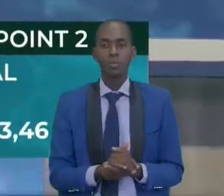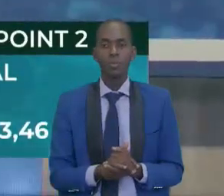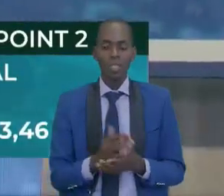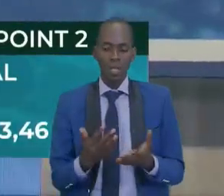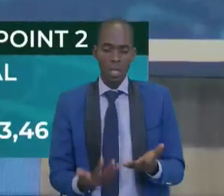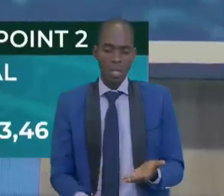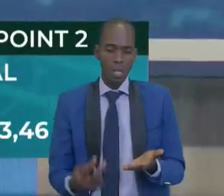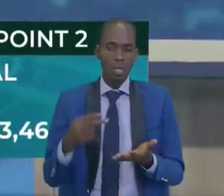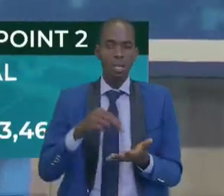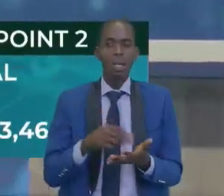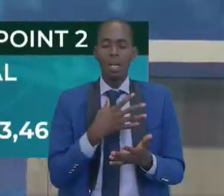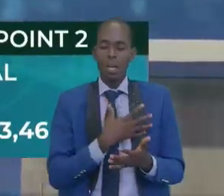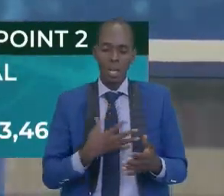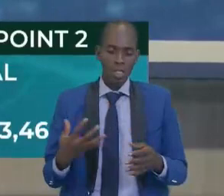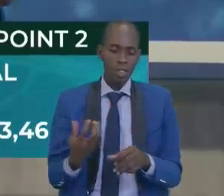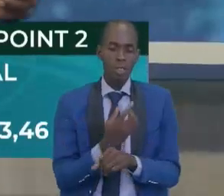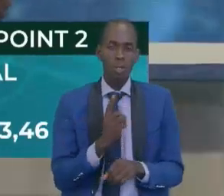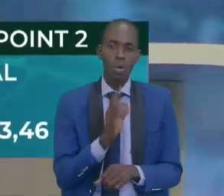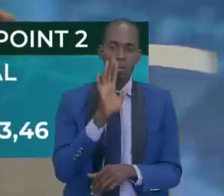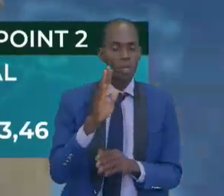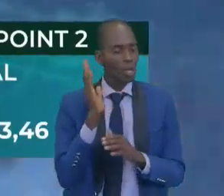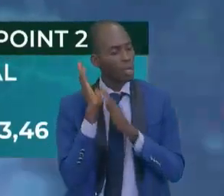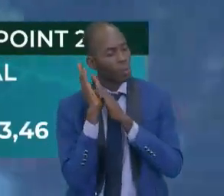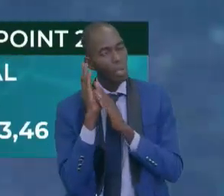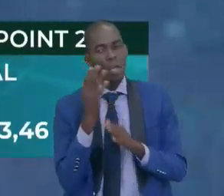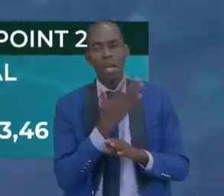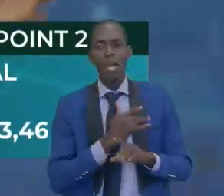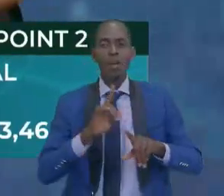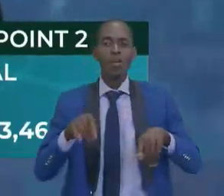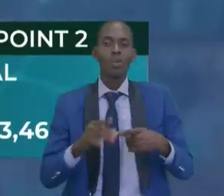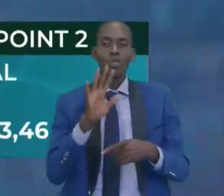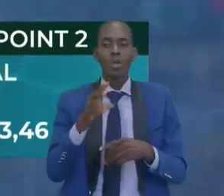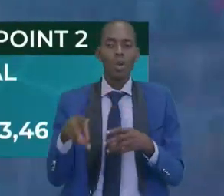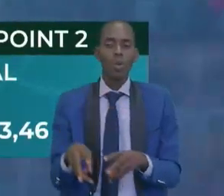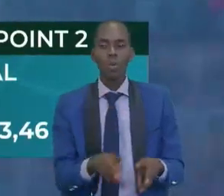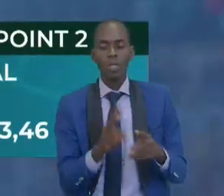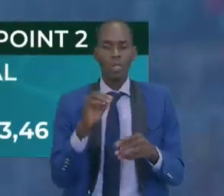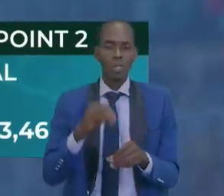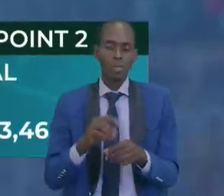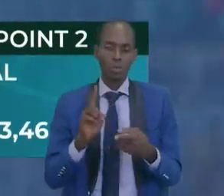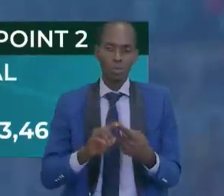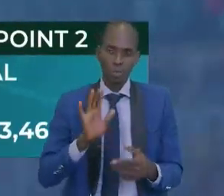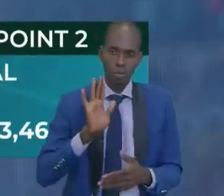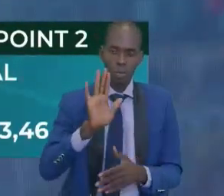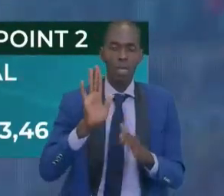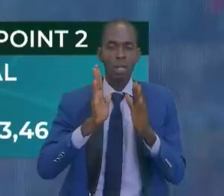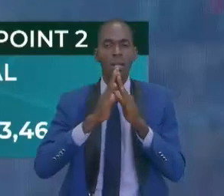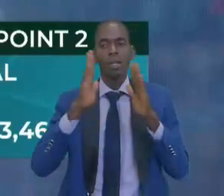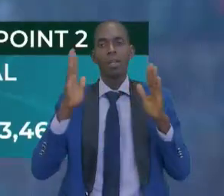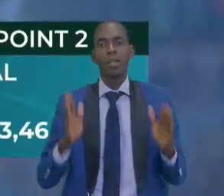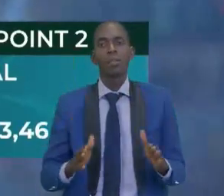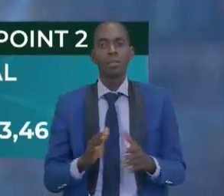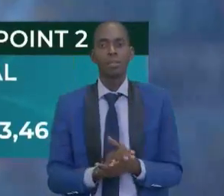arise and take up thy bed and go thy way into thine house.